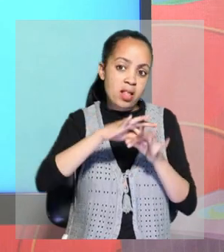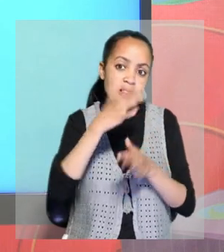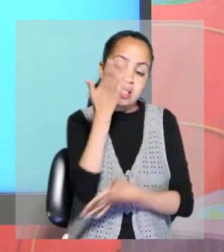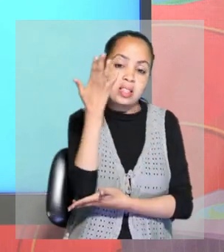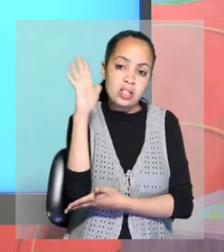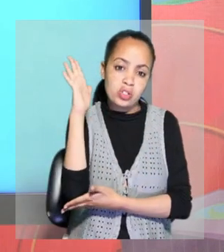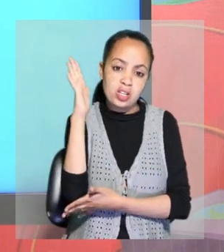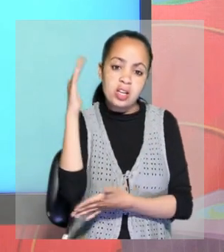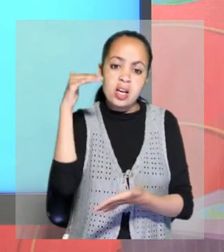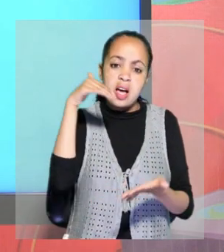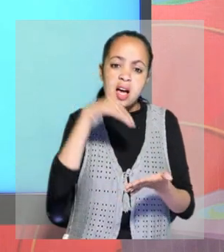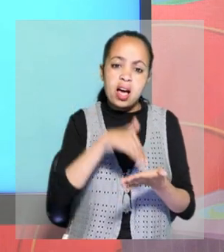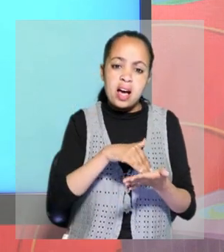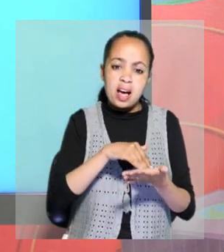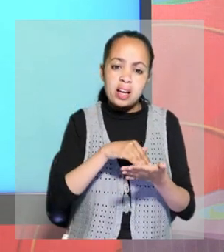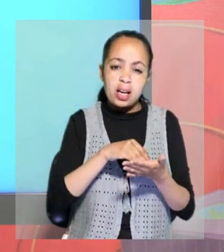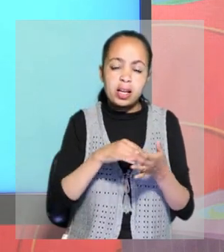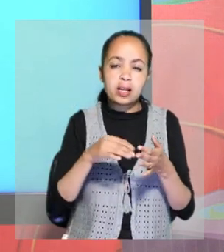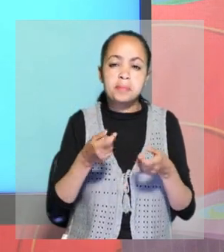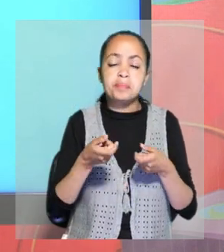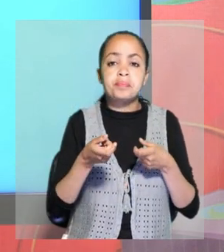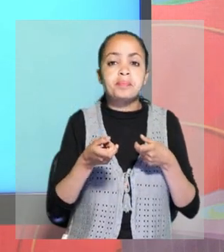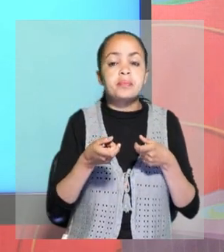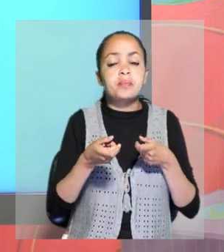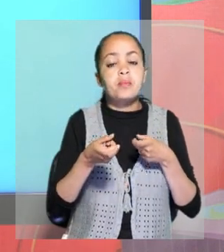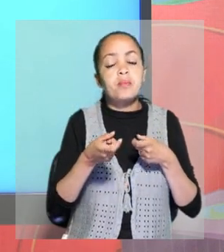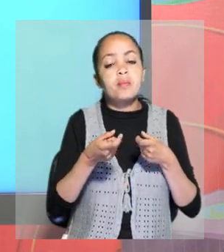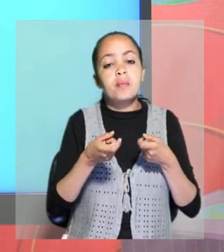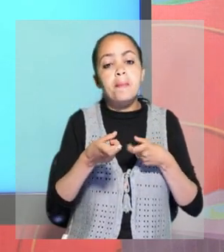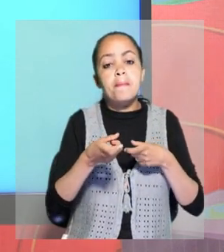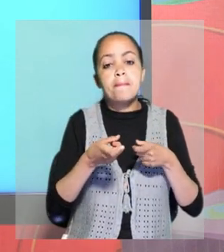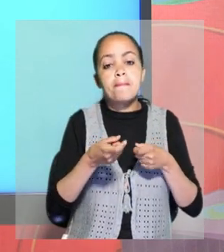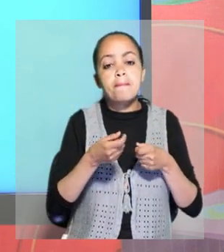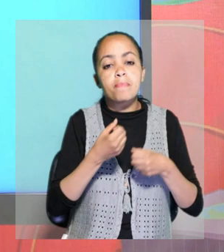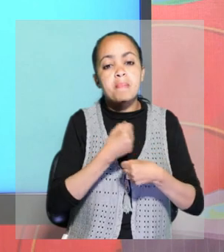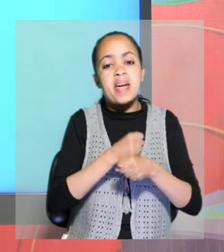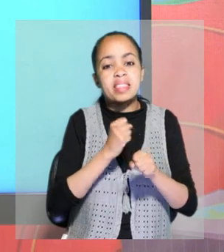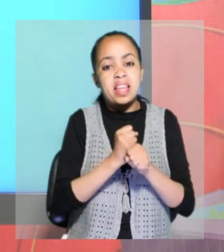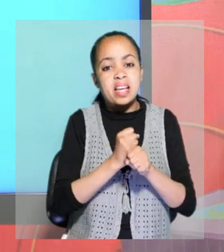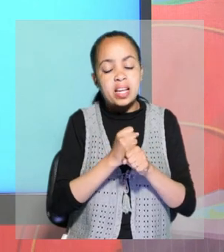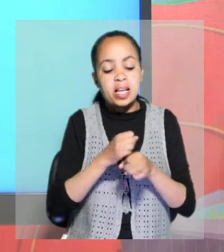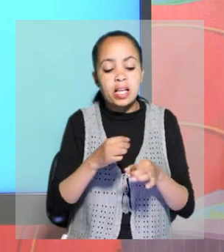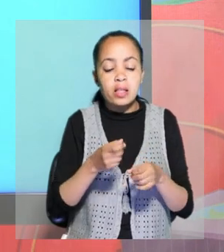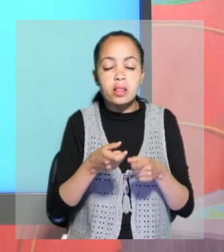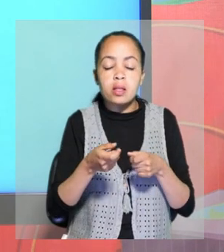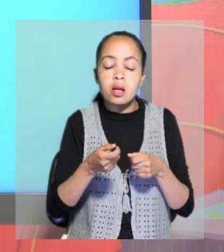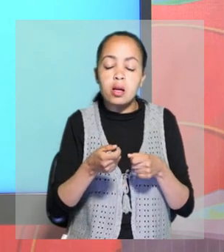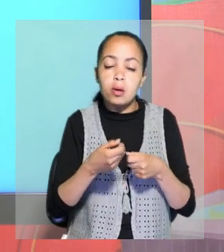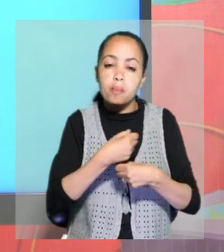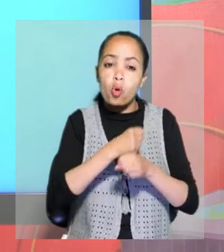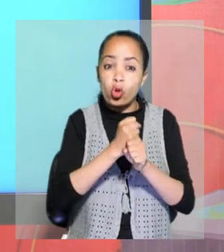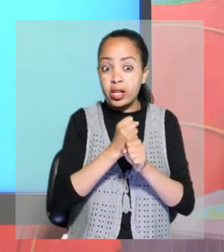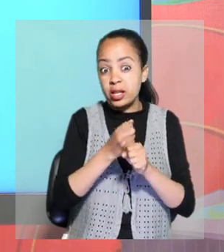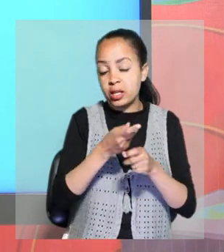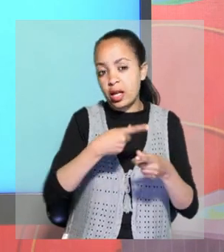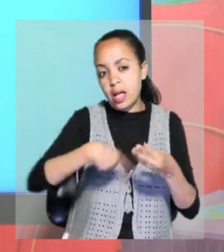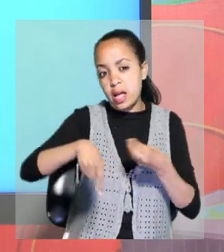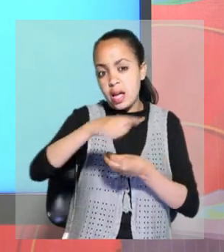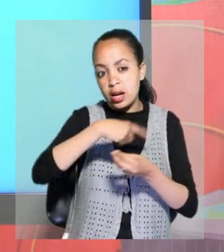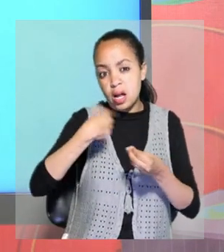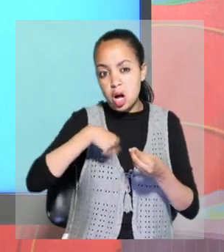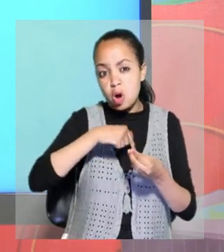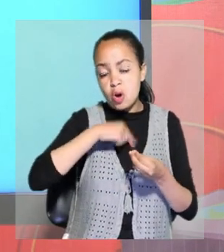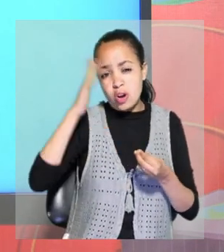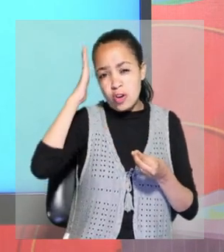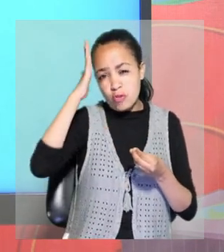tree. And again, maintaining the protected area. If we conserve our biodiversity in this manner, our